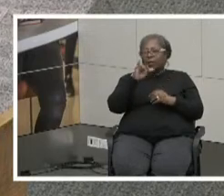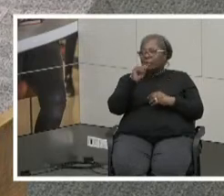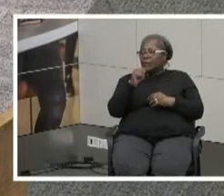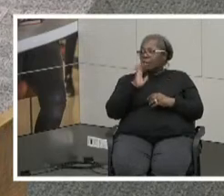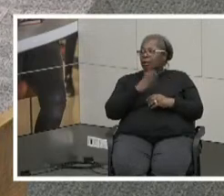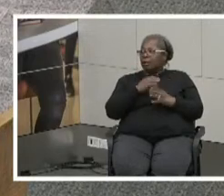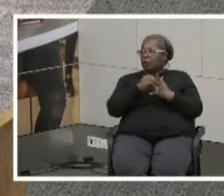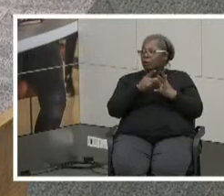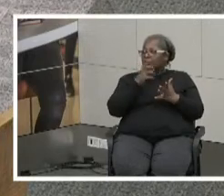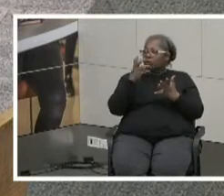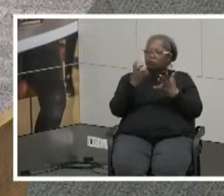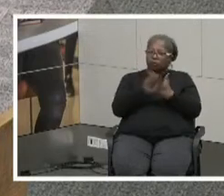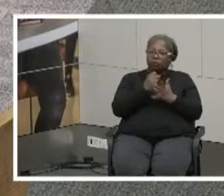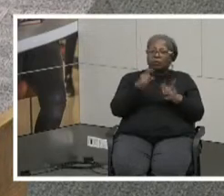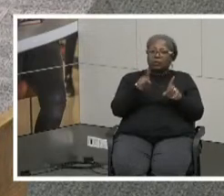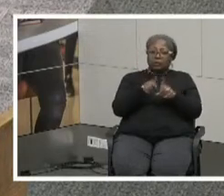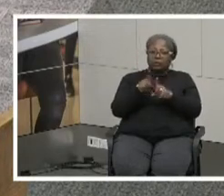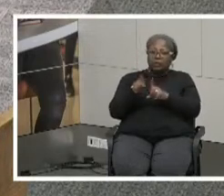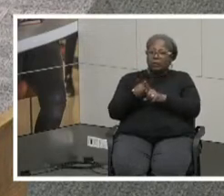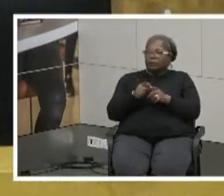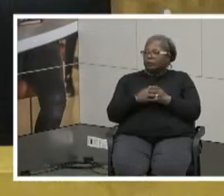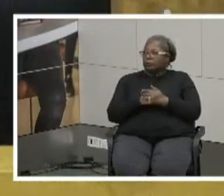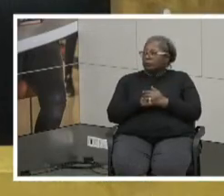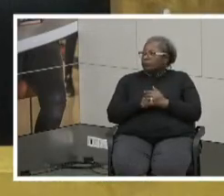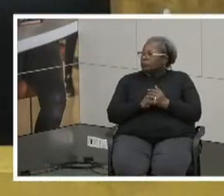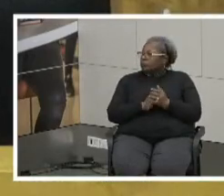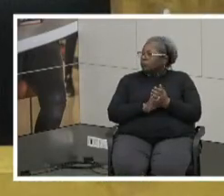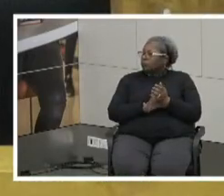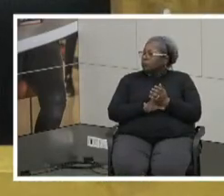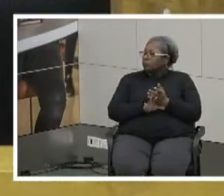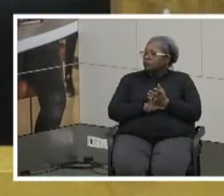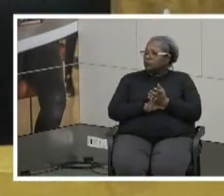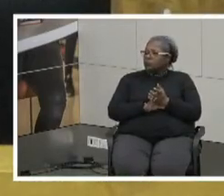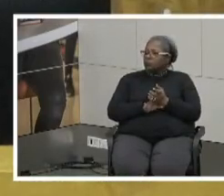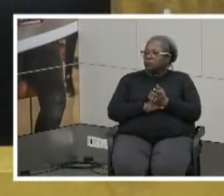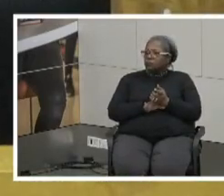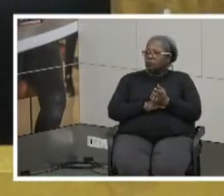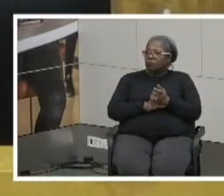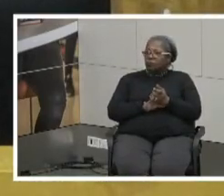our students deserve the same thank